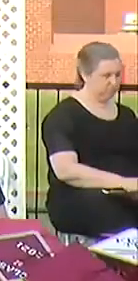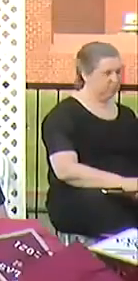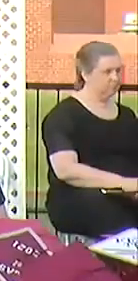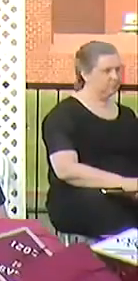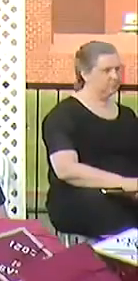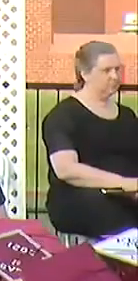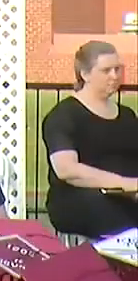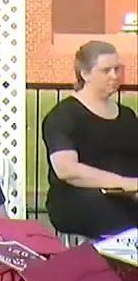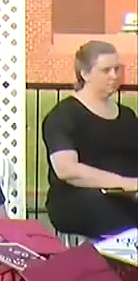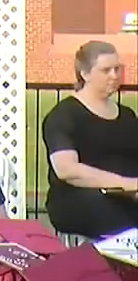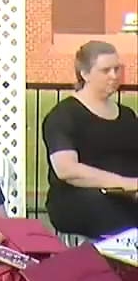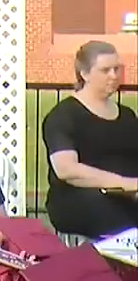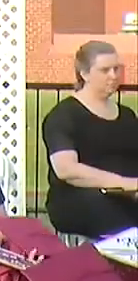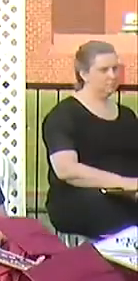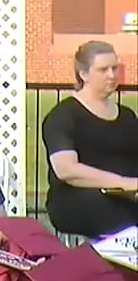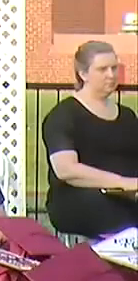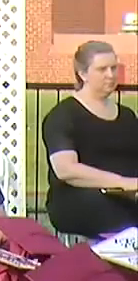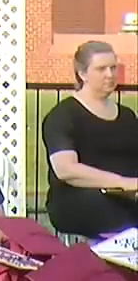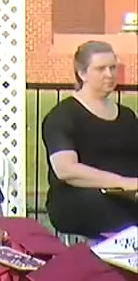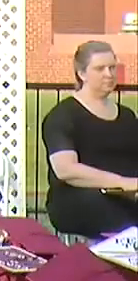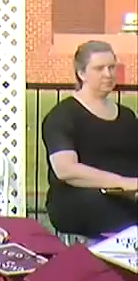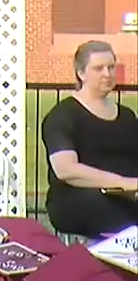Luke J. McFarland.